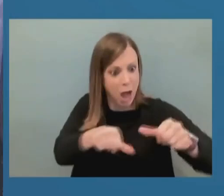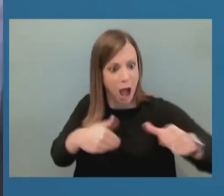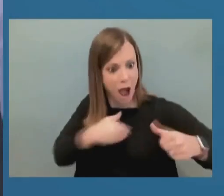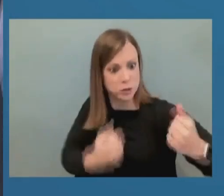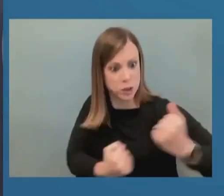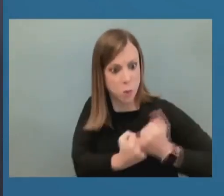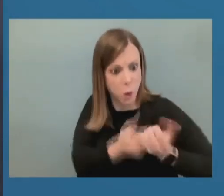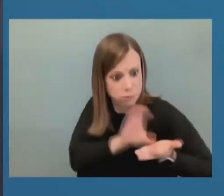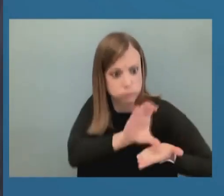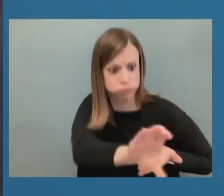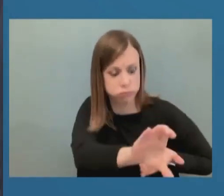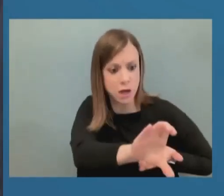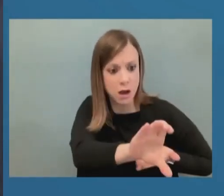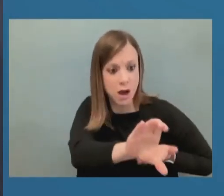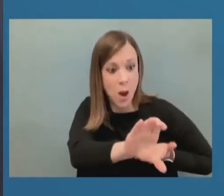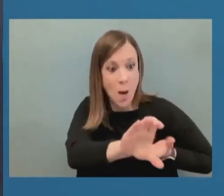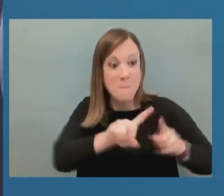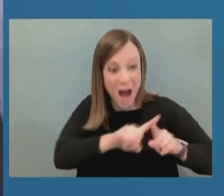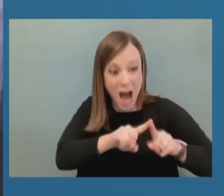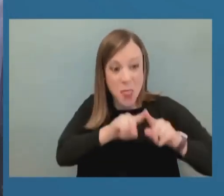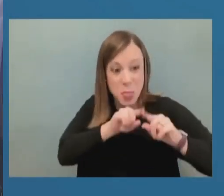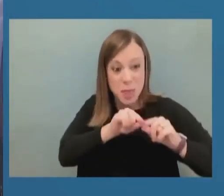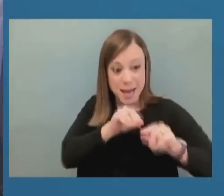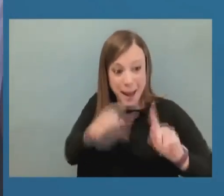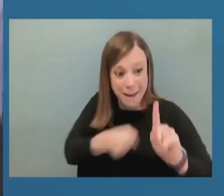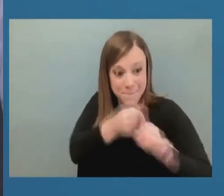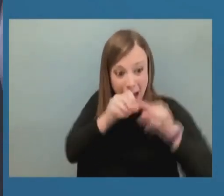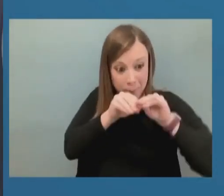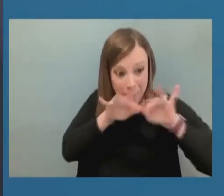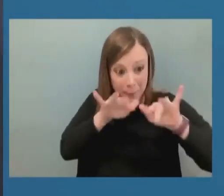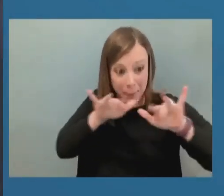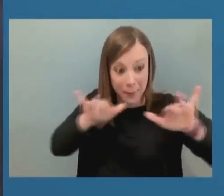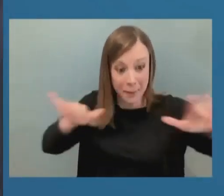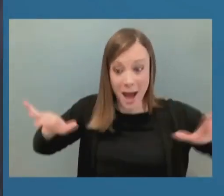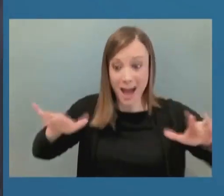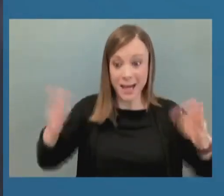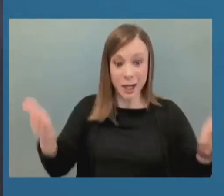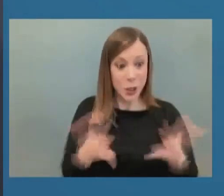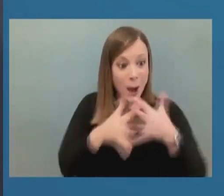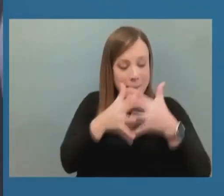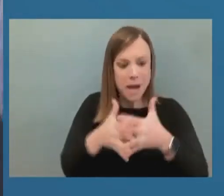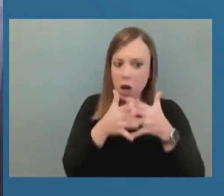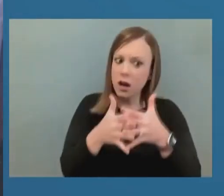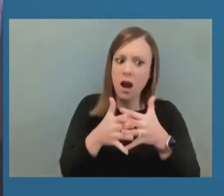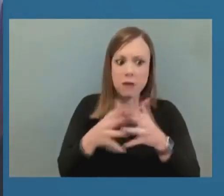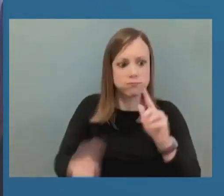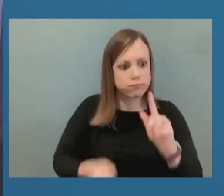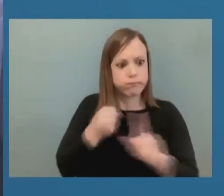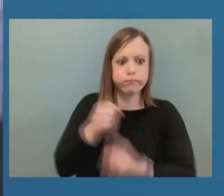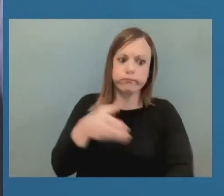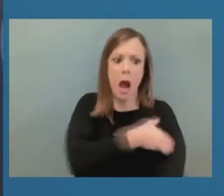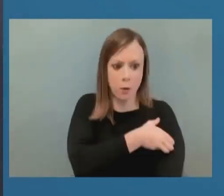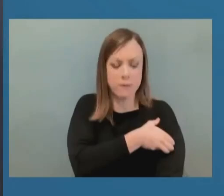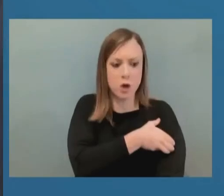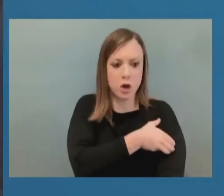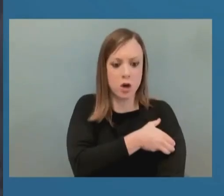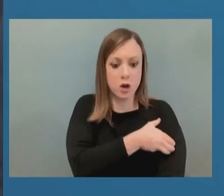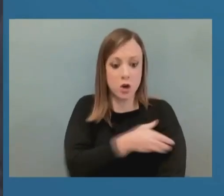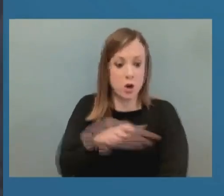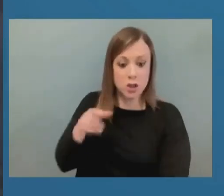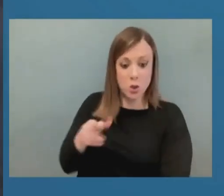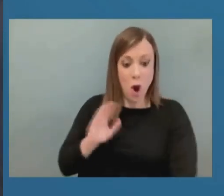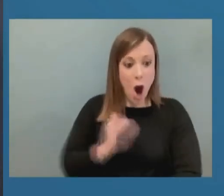York, but across the nation is powerful. At a time when our economy is under siege from Washington, we live in a state where